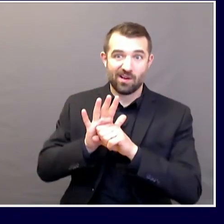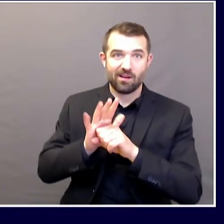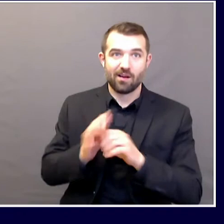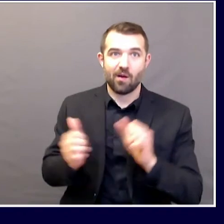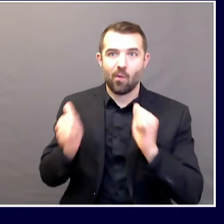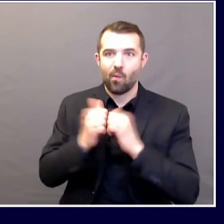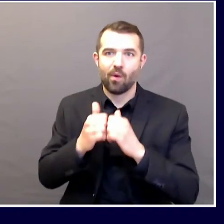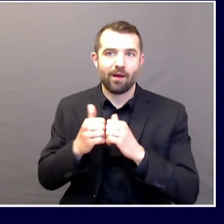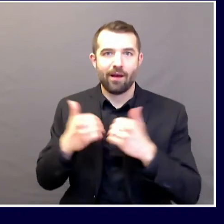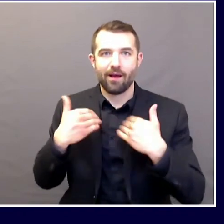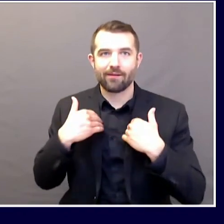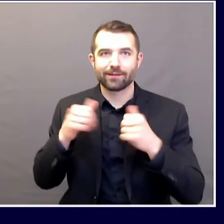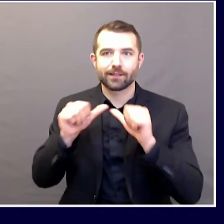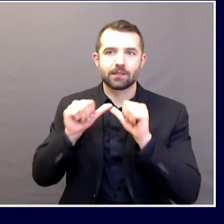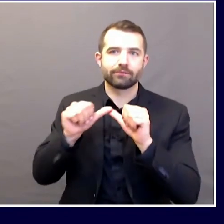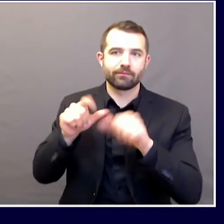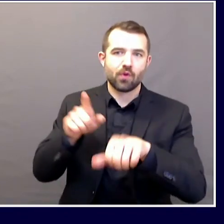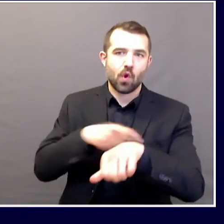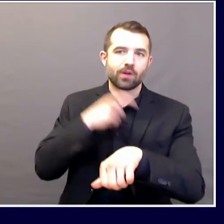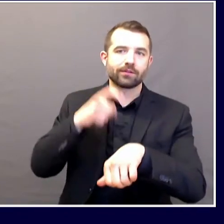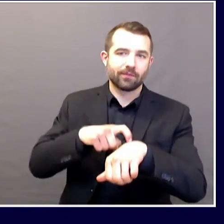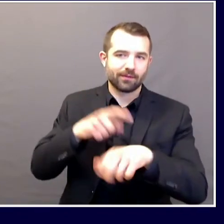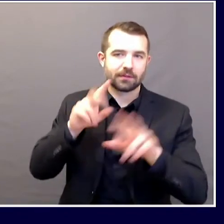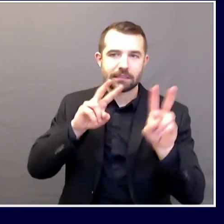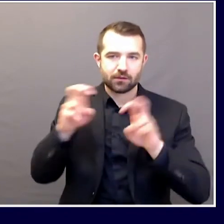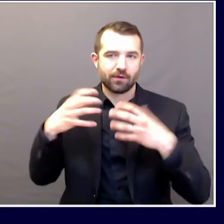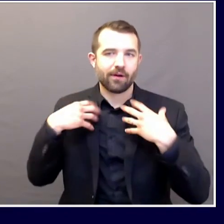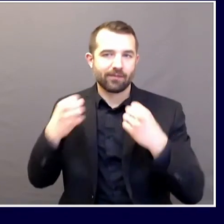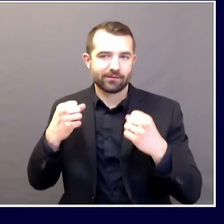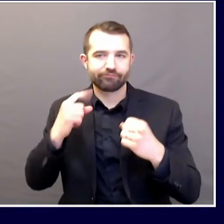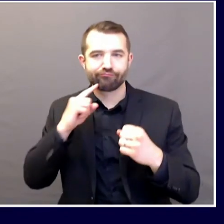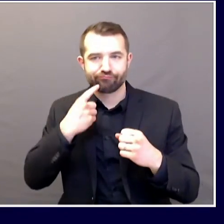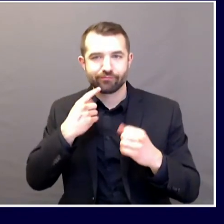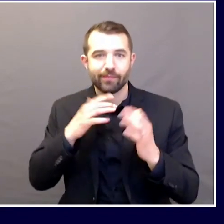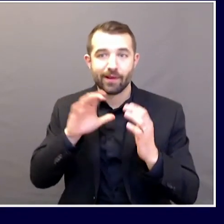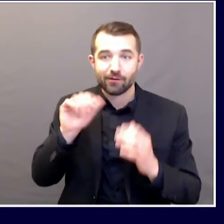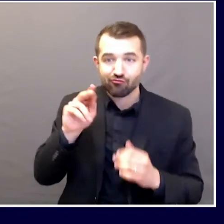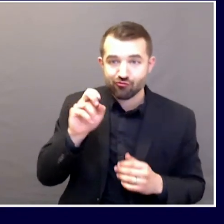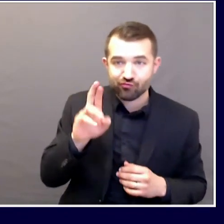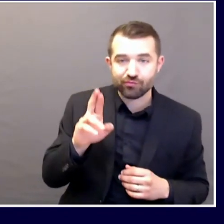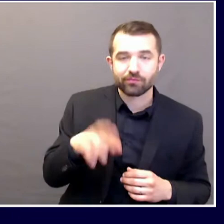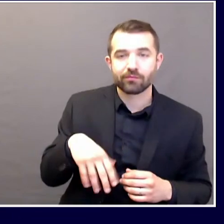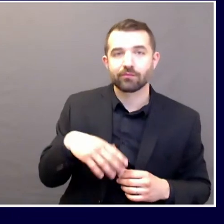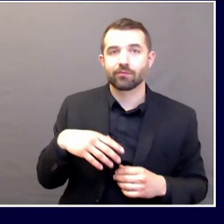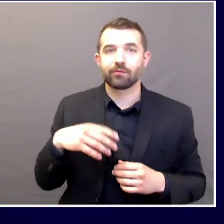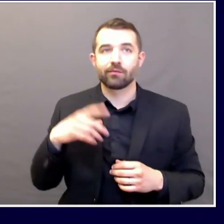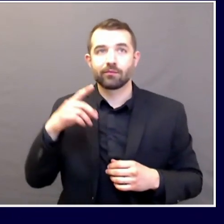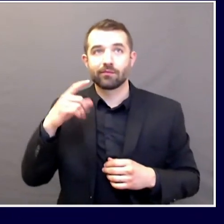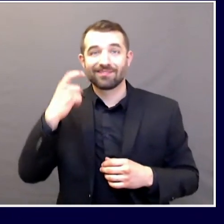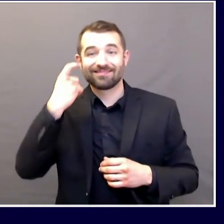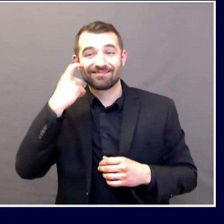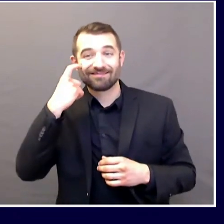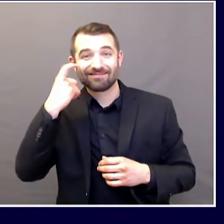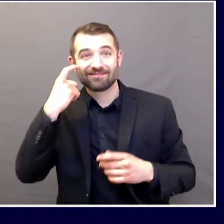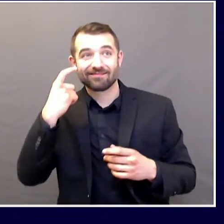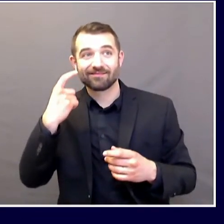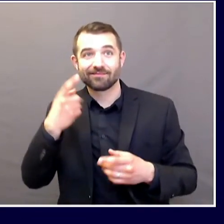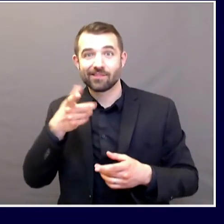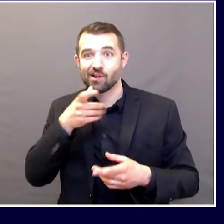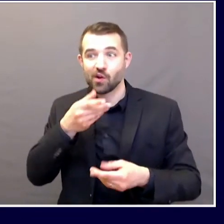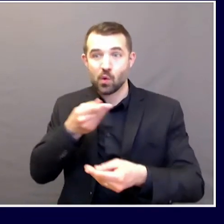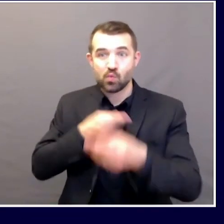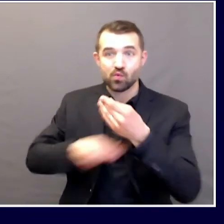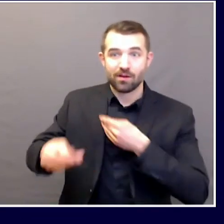be it various different types of cancers, recently having a transplant, so on and so forth, as well as more recently,